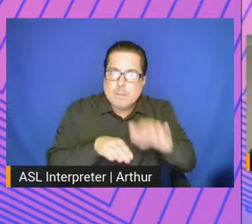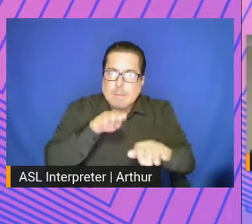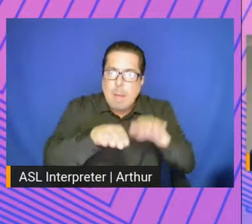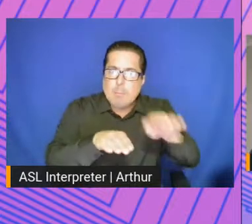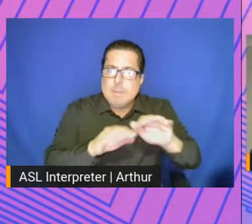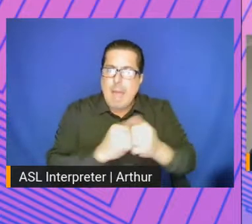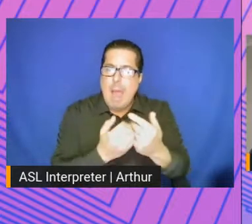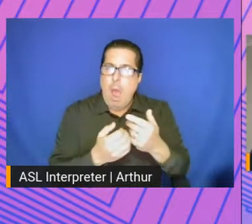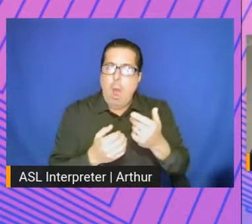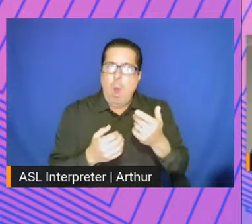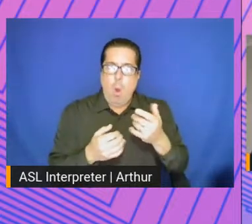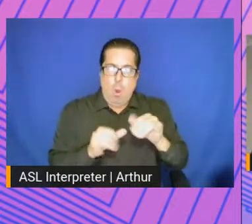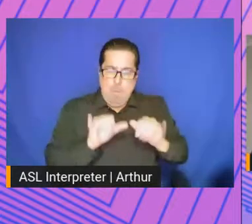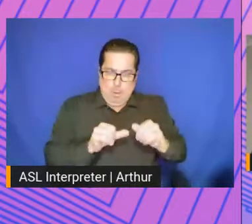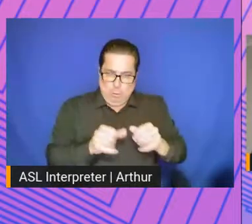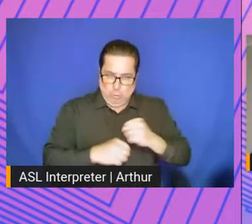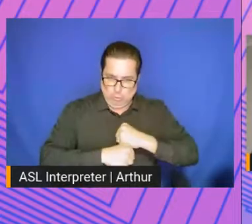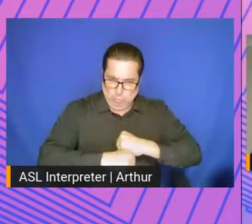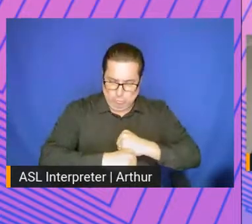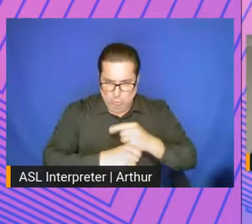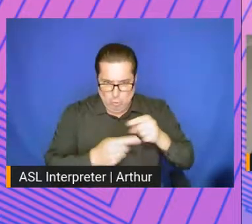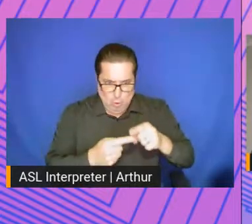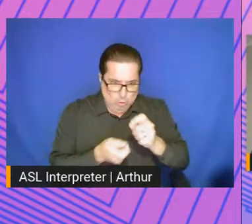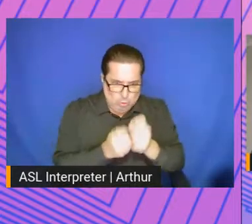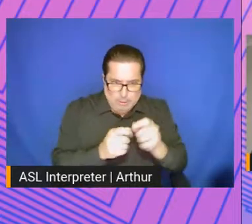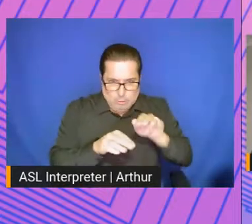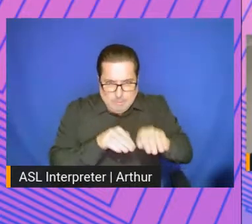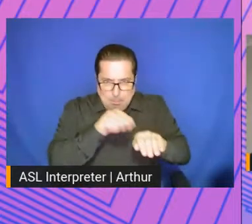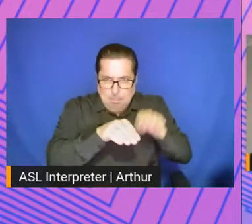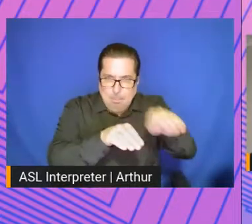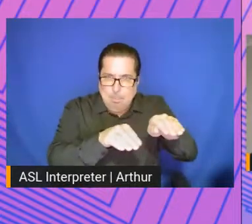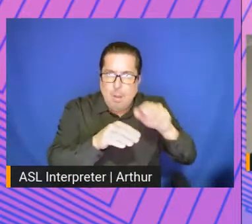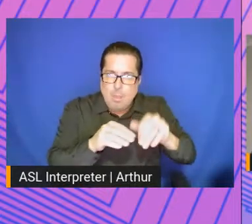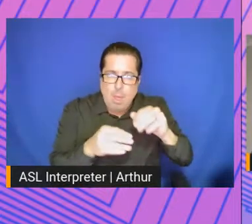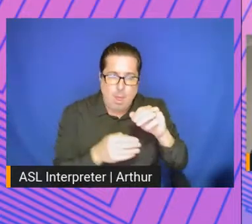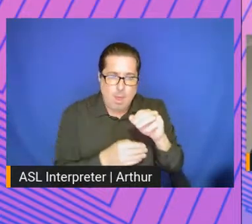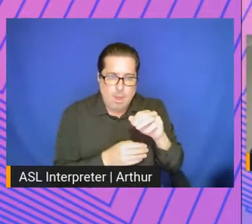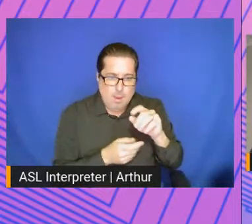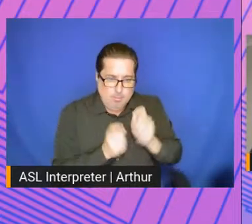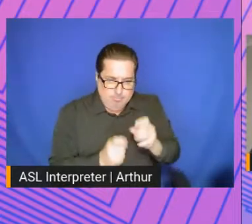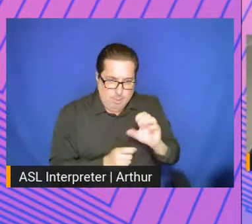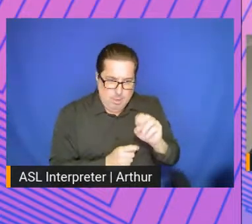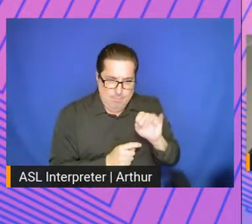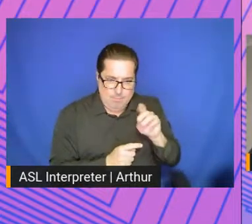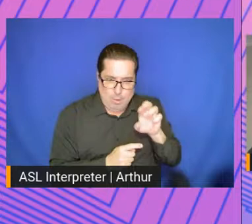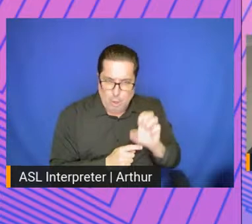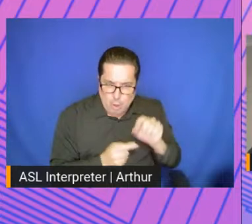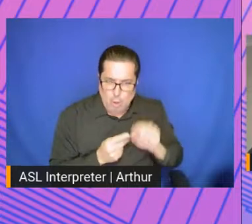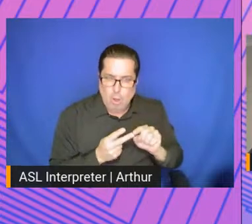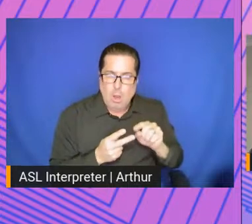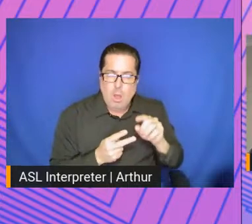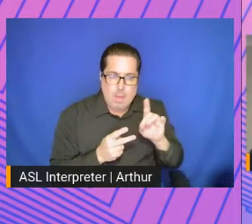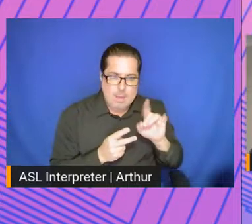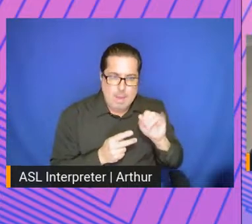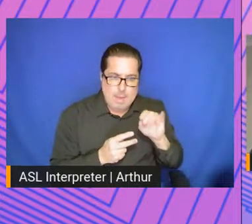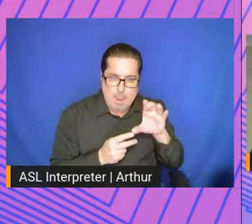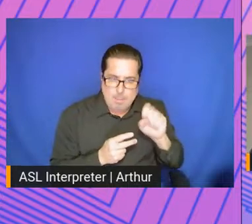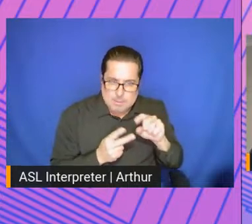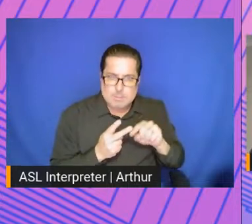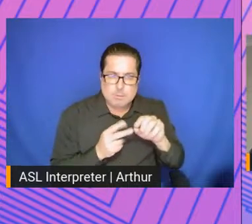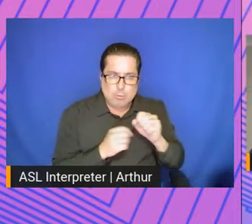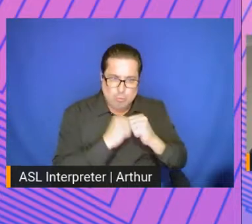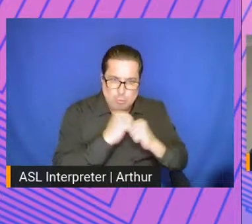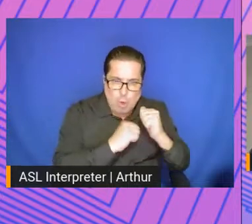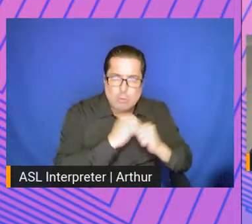diagram is one that I like to use to show the different dimensions that you would essentially be taking to secure your Kubernetes cluster for the hosts, the